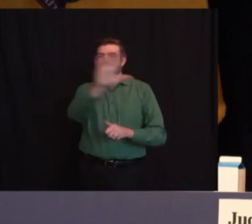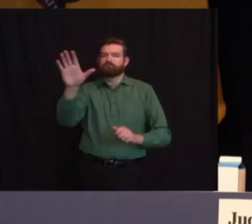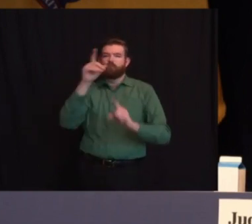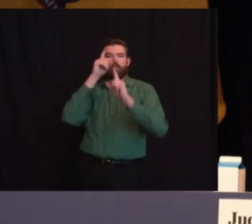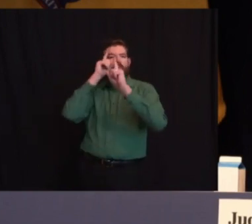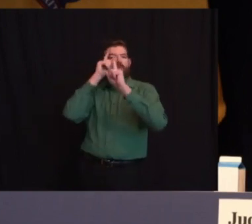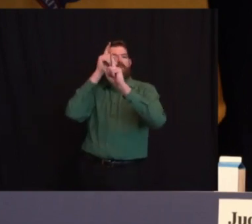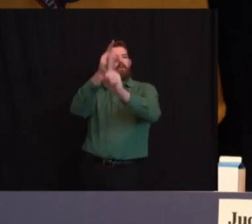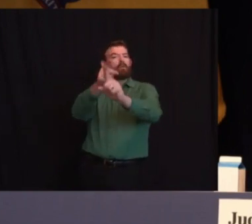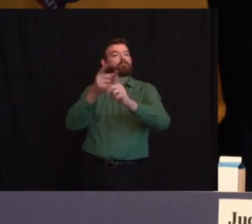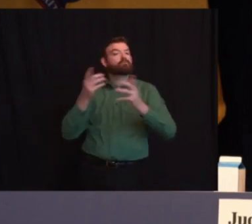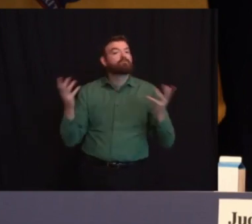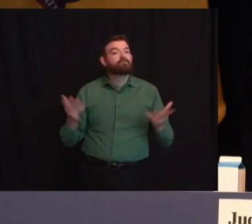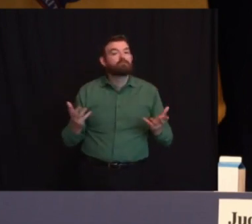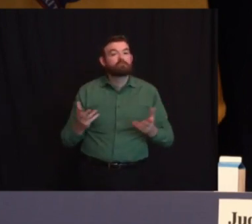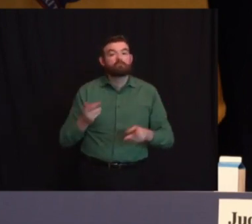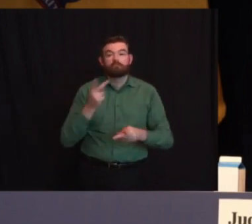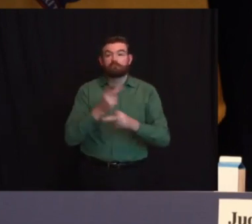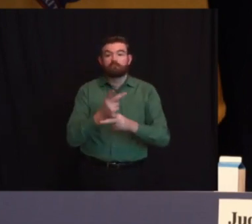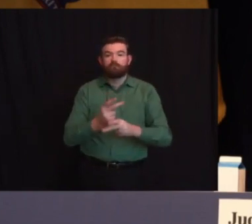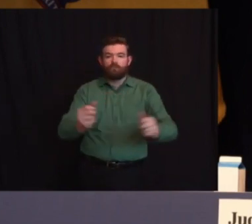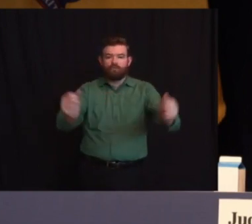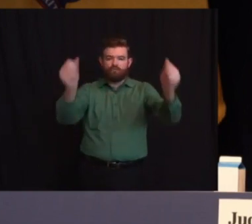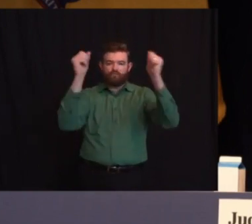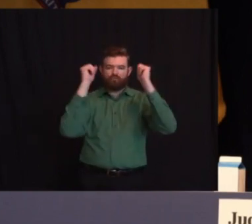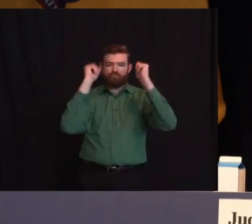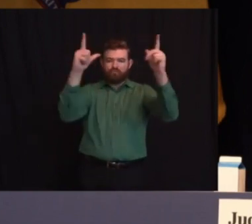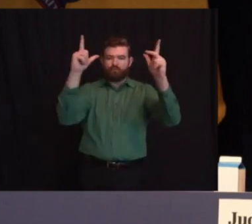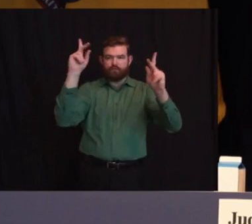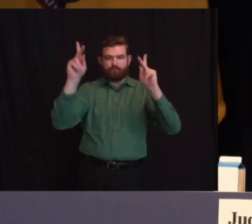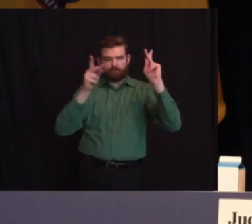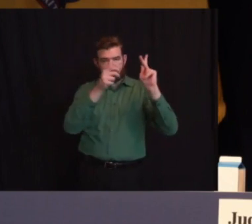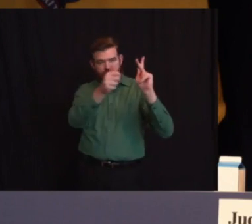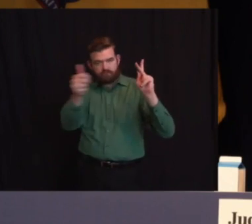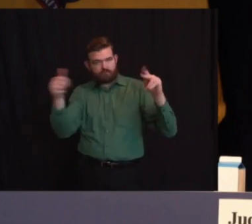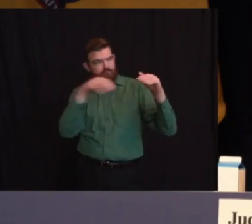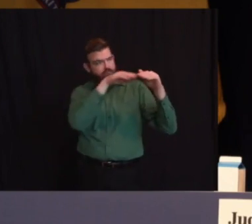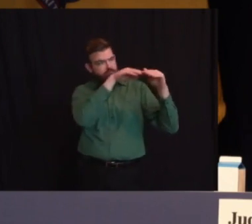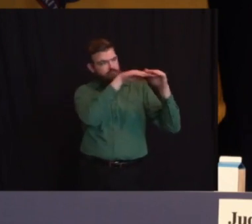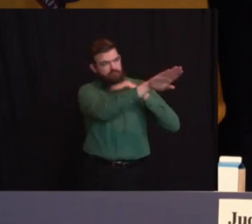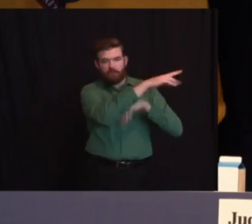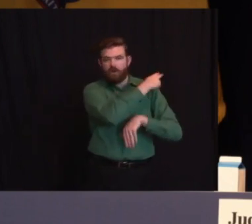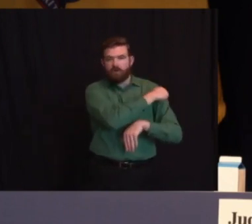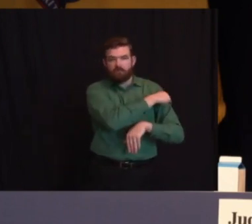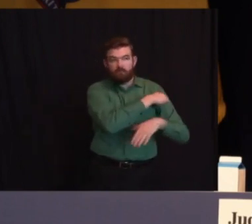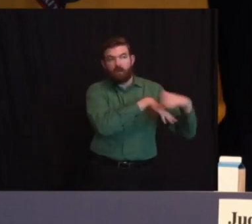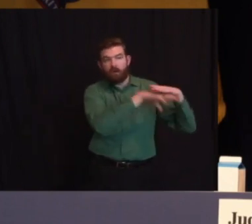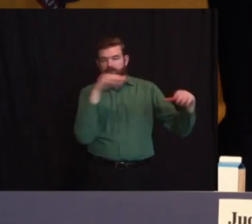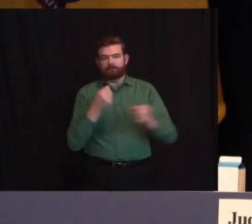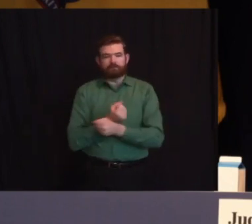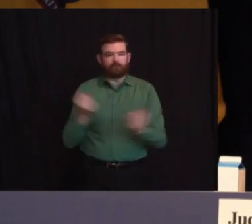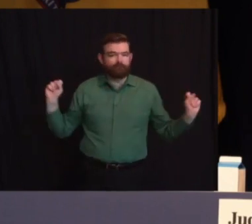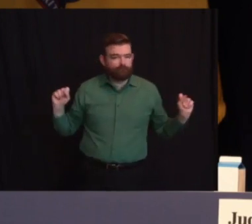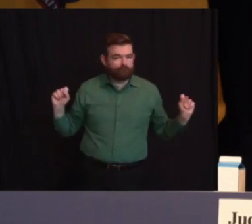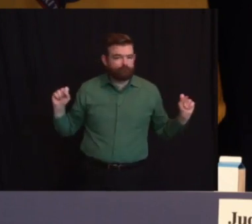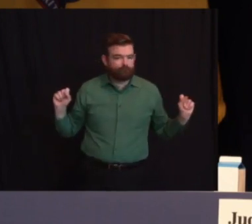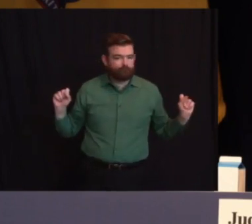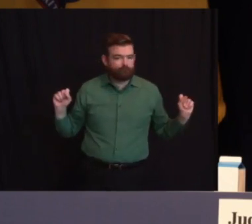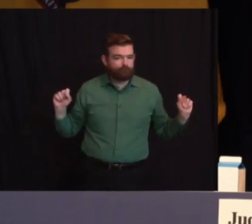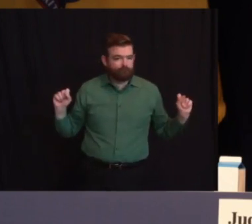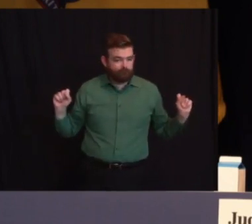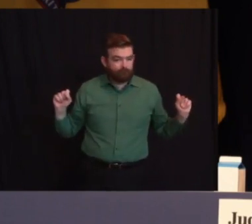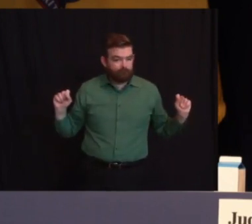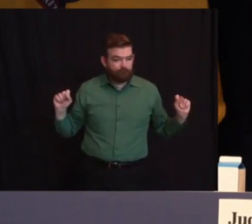for all who come through their doors. There are, however, as I've reported, reports from across